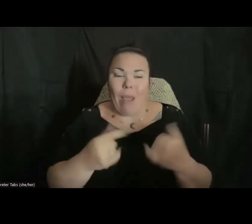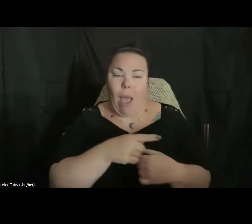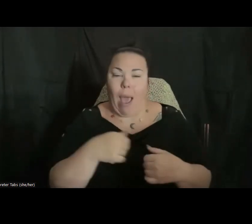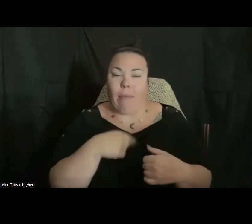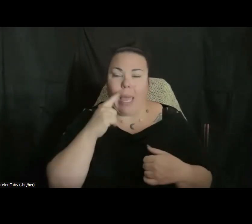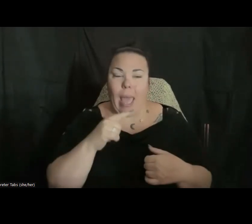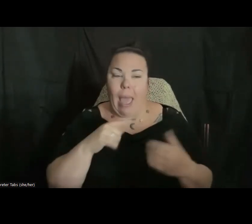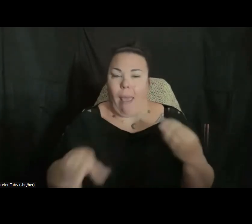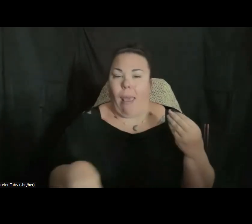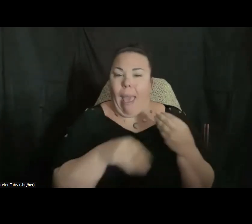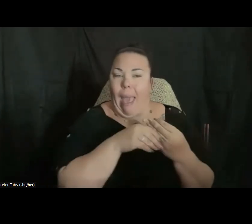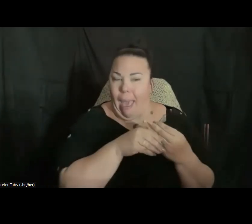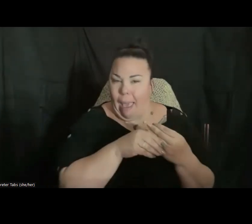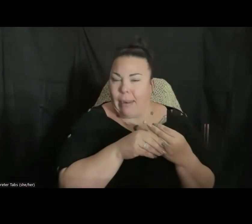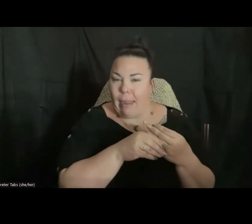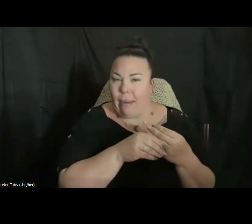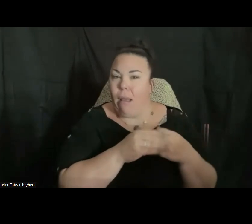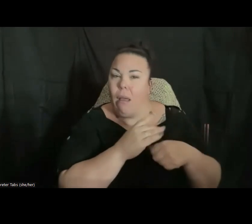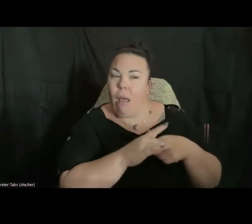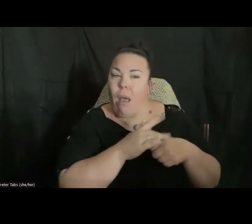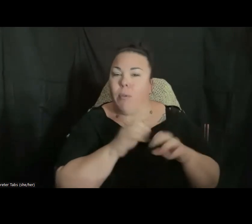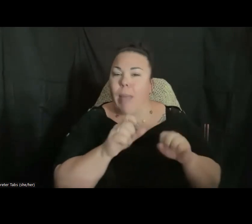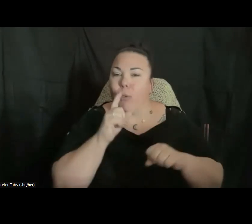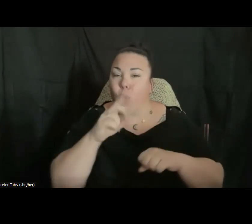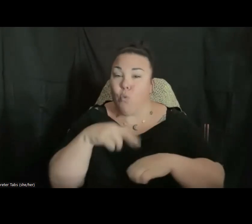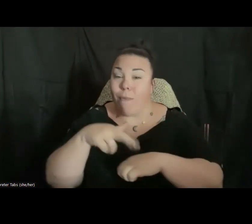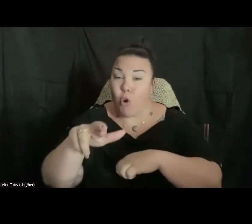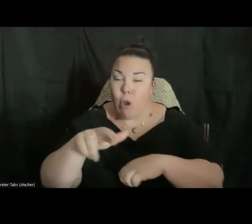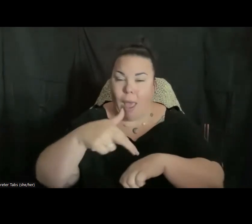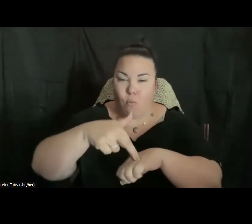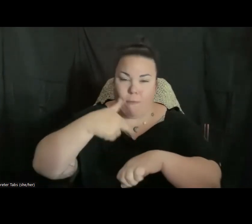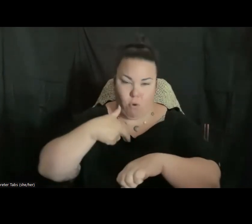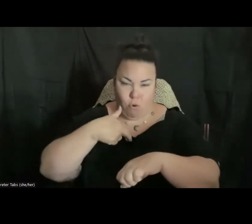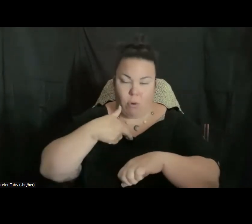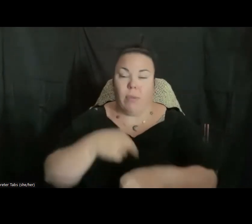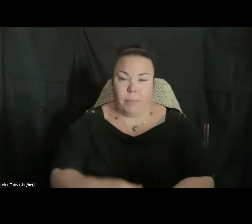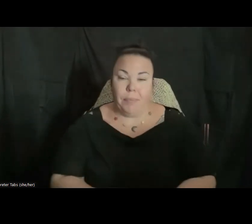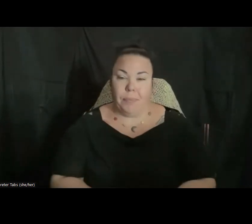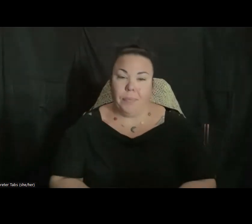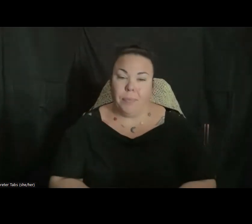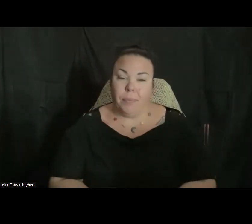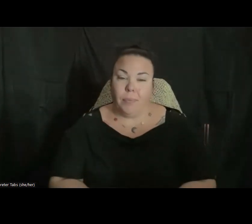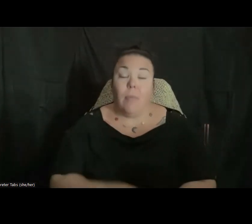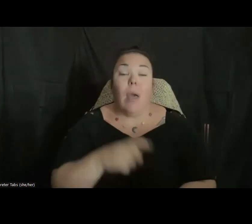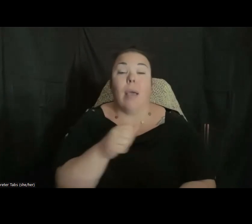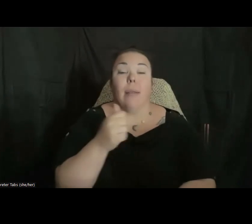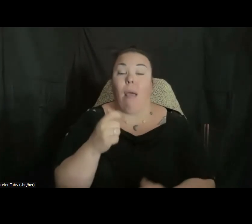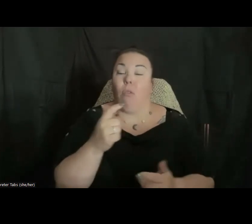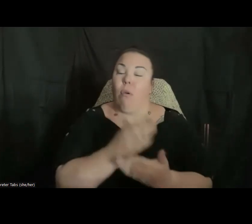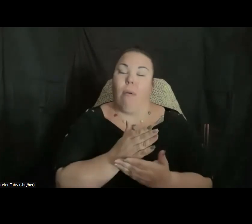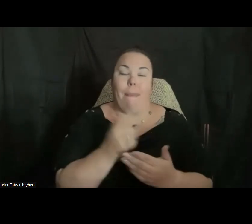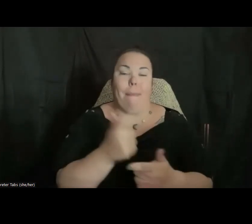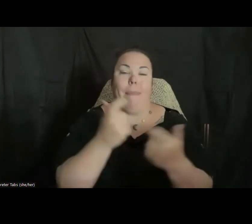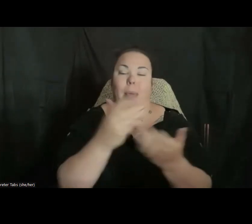be able to refer to and from. The other big piece of this project that we are focusing on